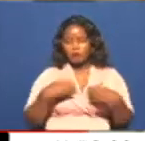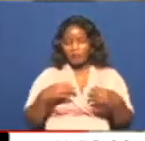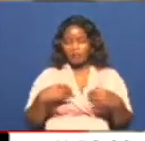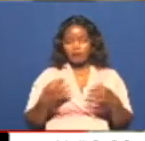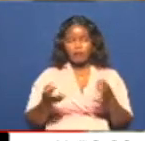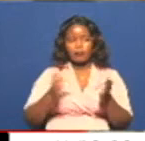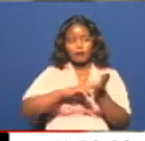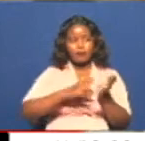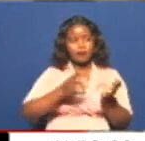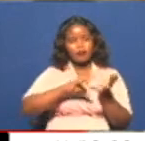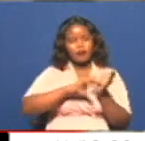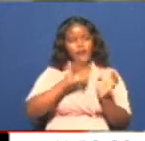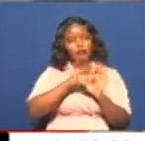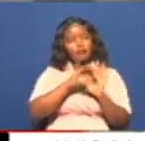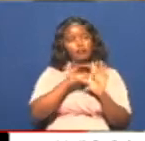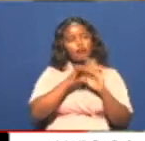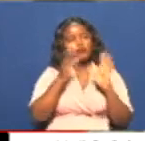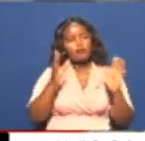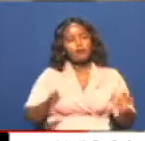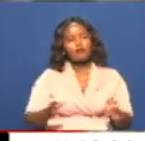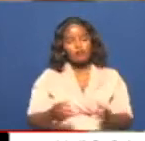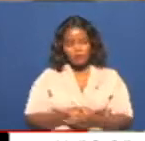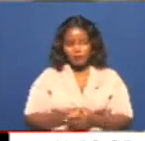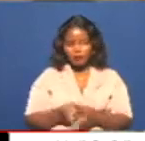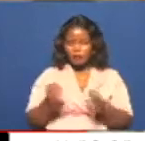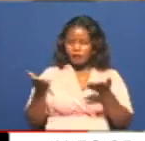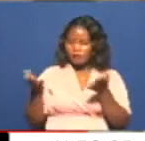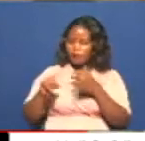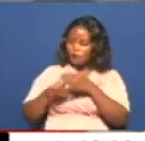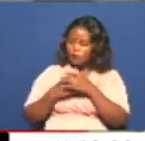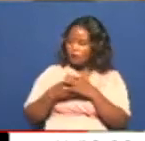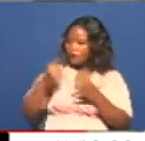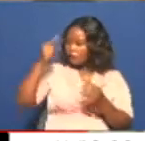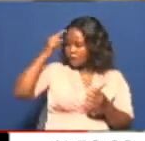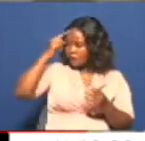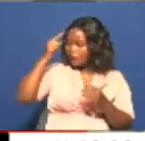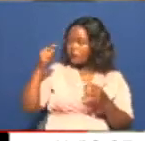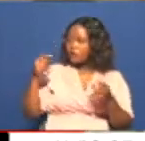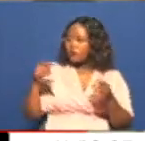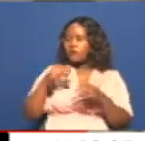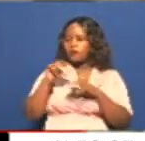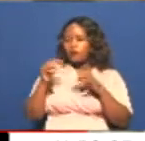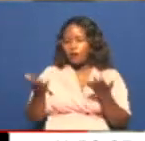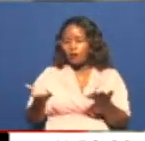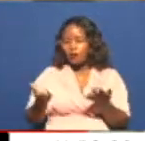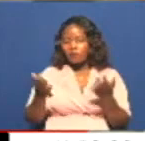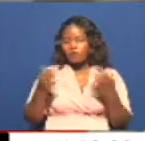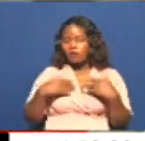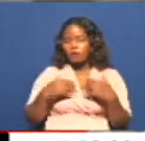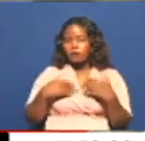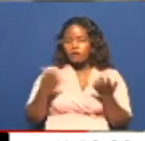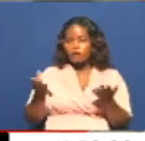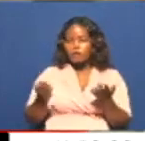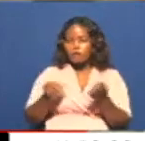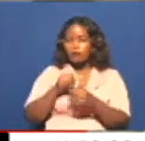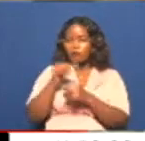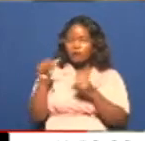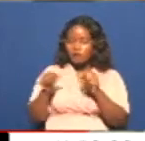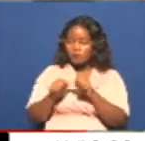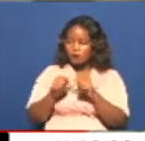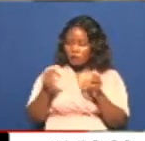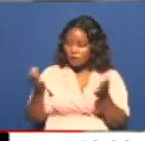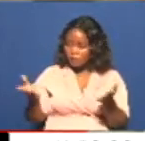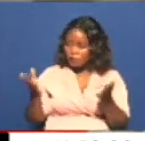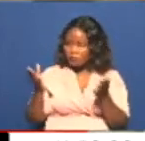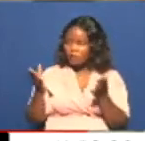Mm-hmm. I think we need to start thinking outside the box, mm-hmm. and stop using old maps to go to new lands. Mm-hmm.